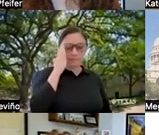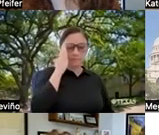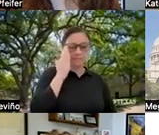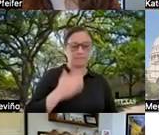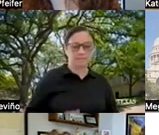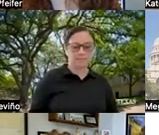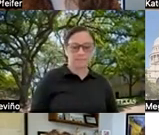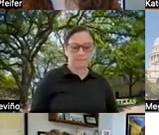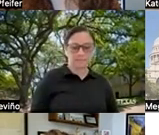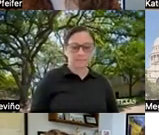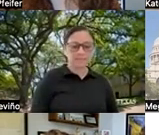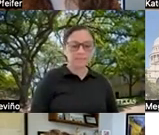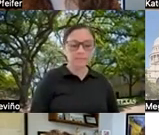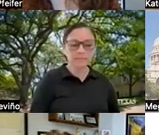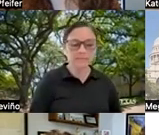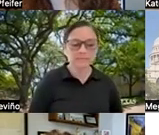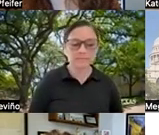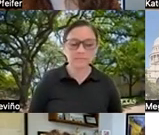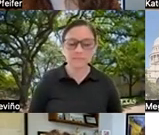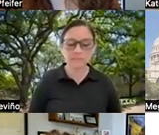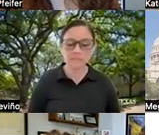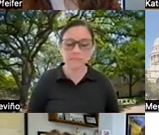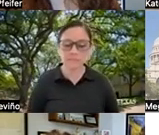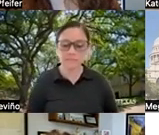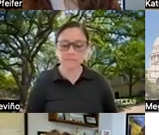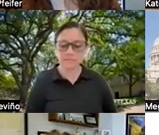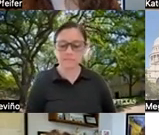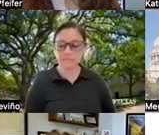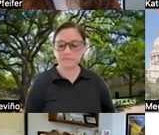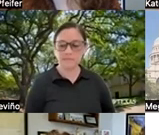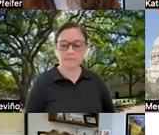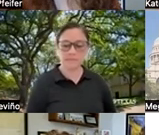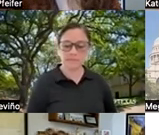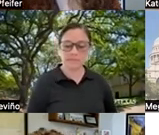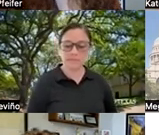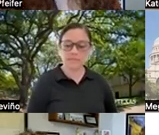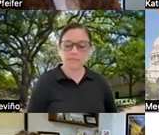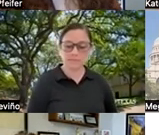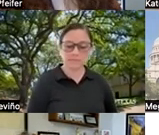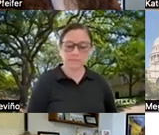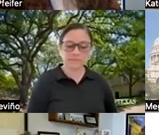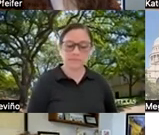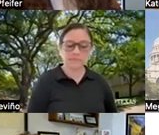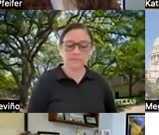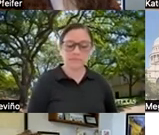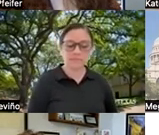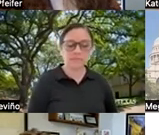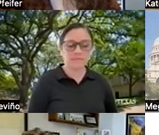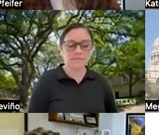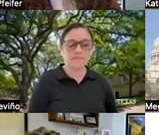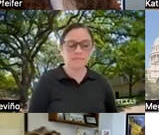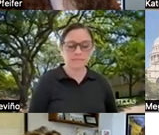plan scope, take a little break, and start talking about those stakeholder engagement process.